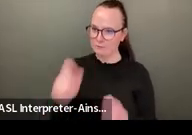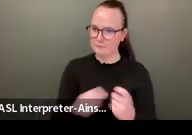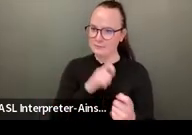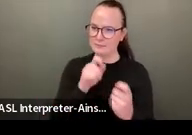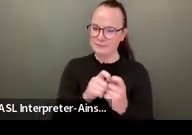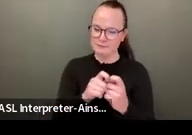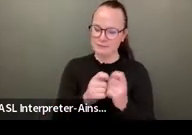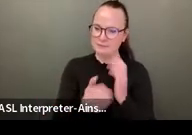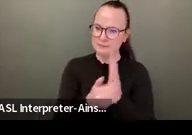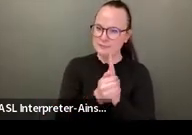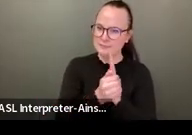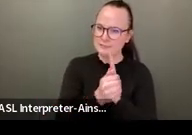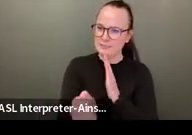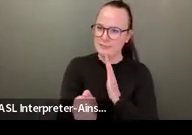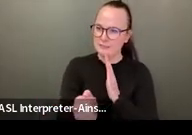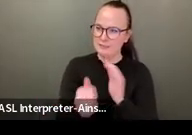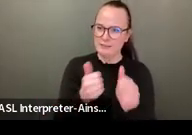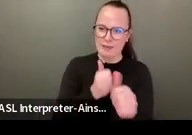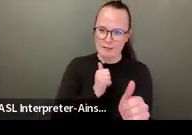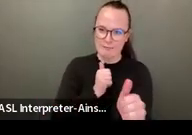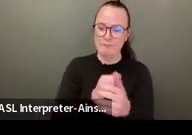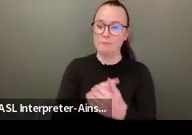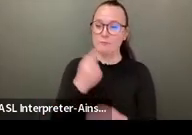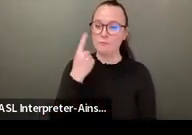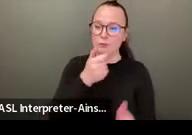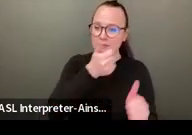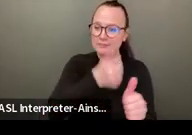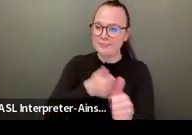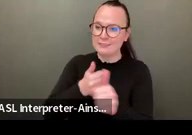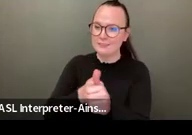every gap, we're going to have a goal.